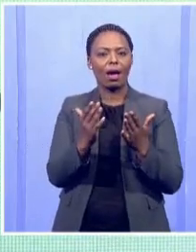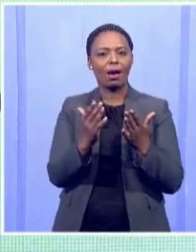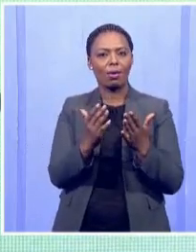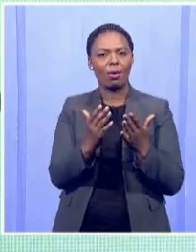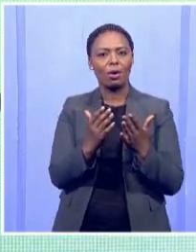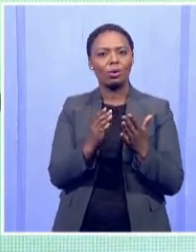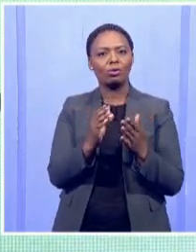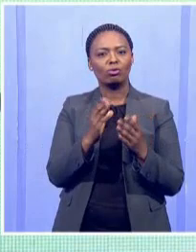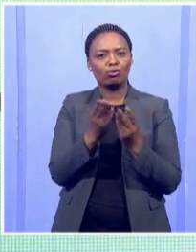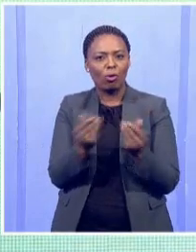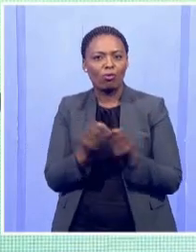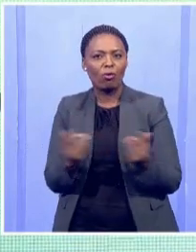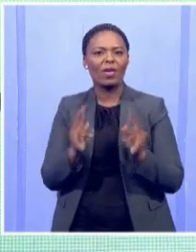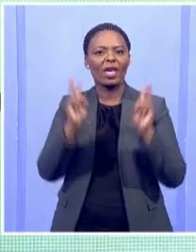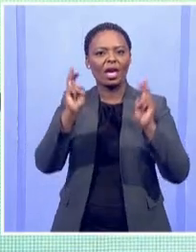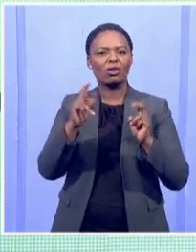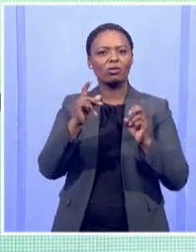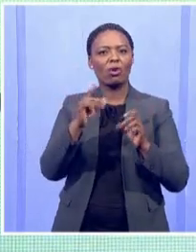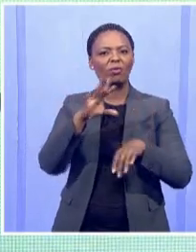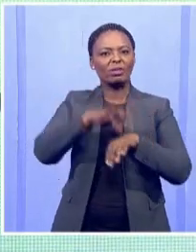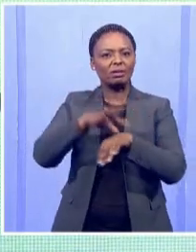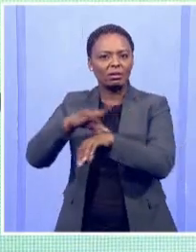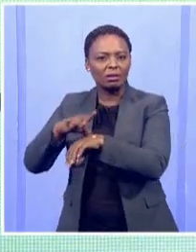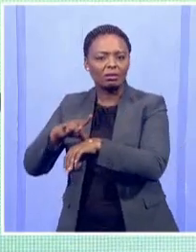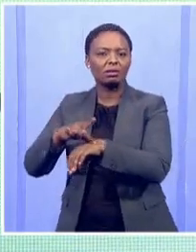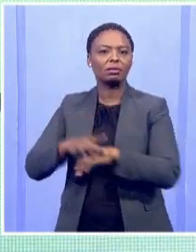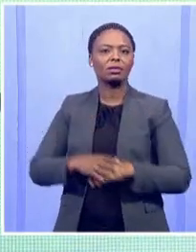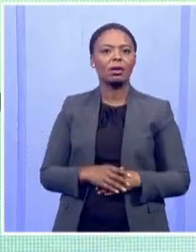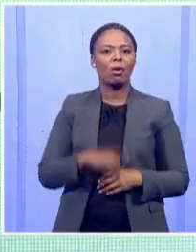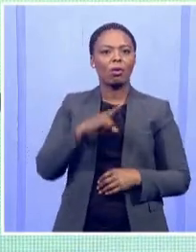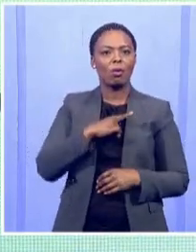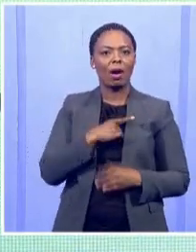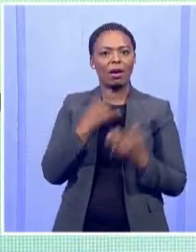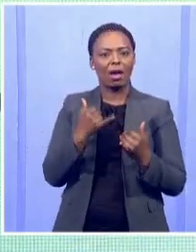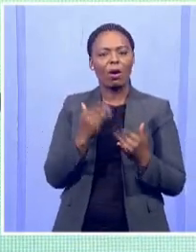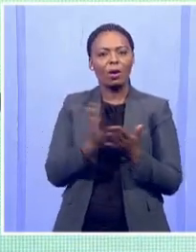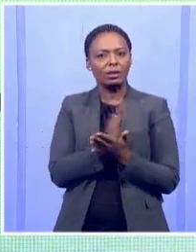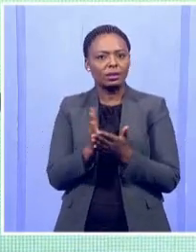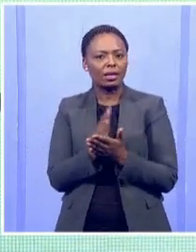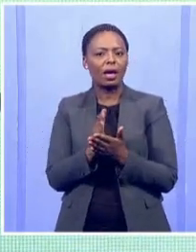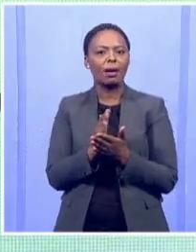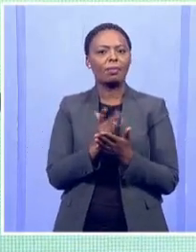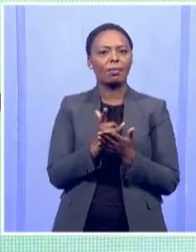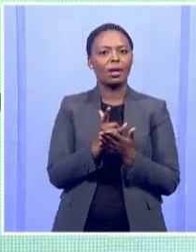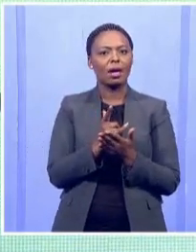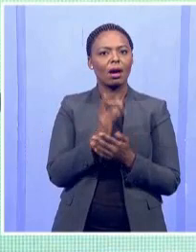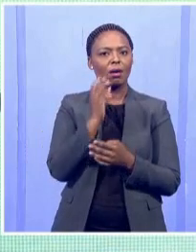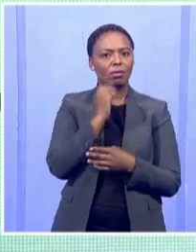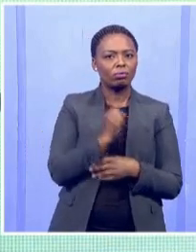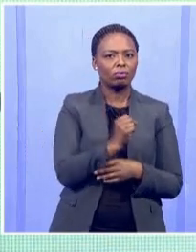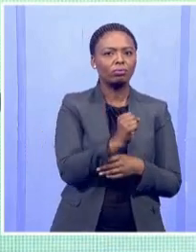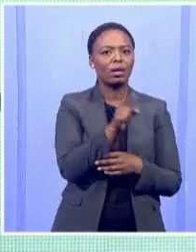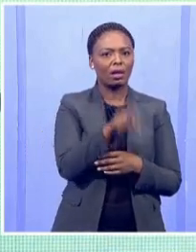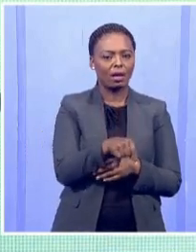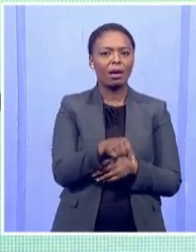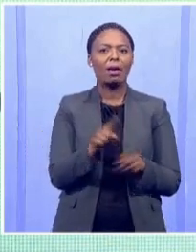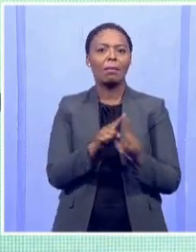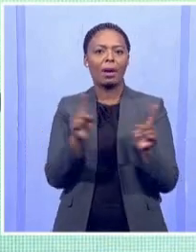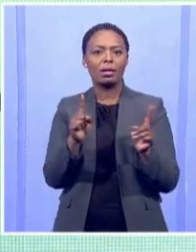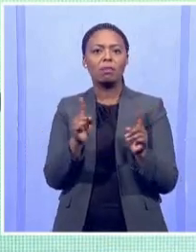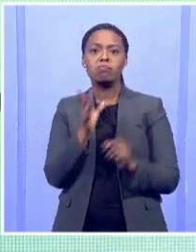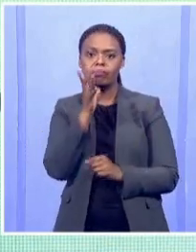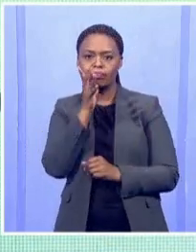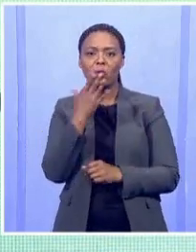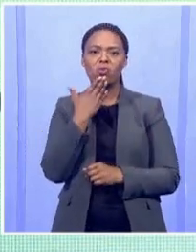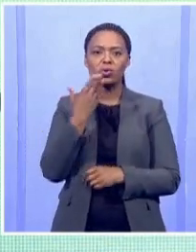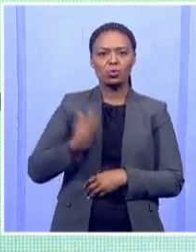the population also will be aging, although currently we do have a huge youth bulge, but